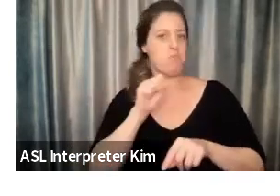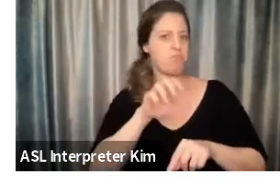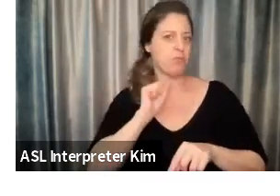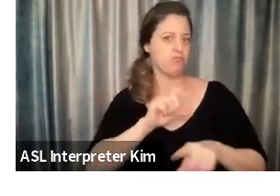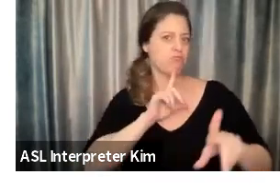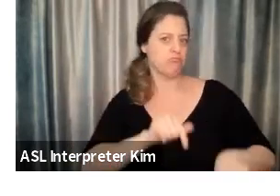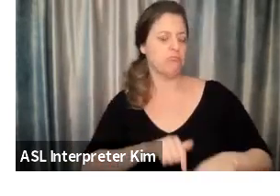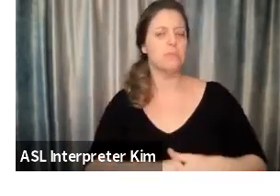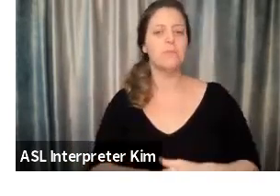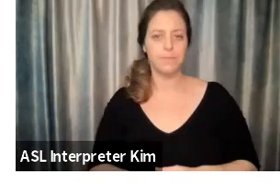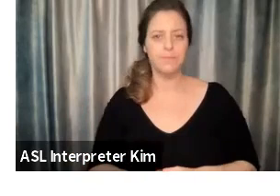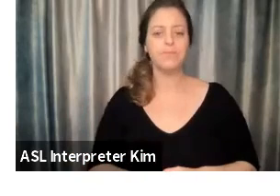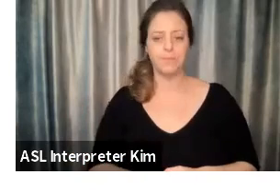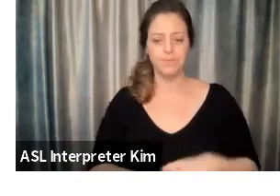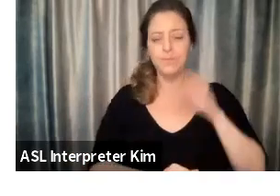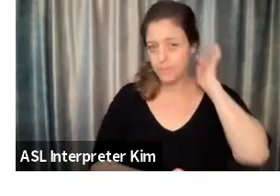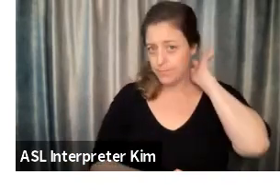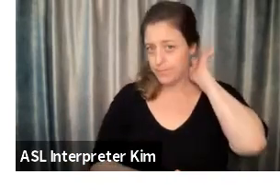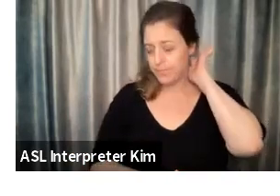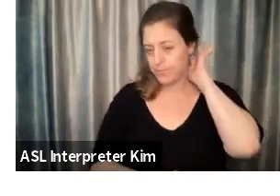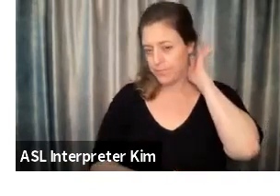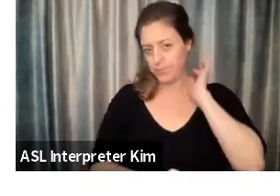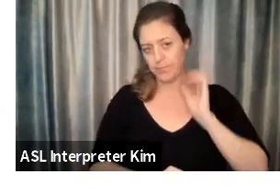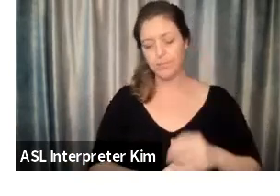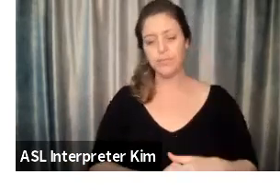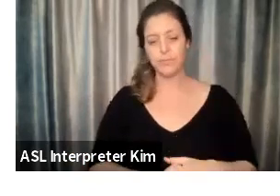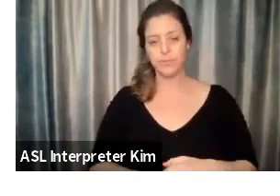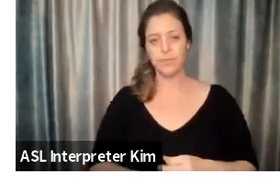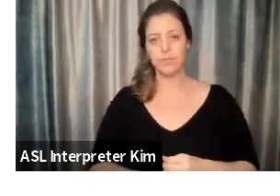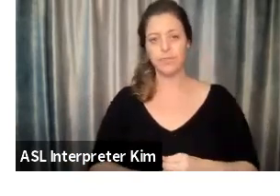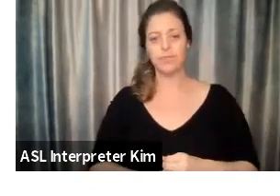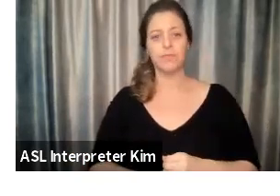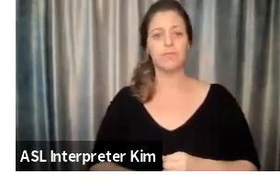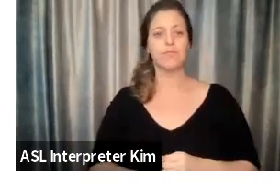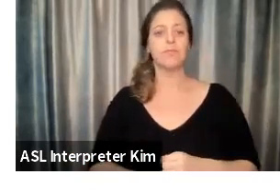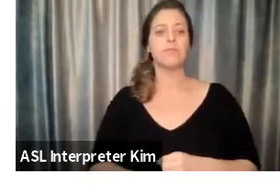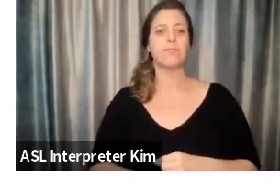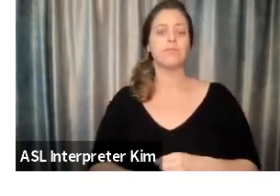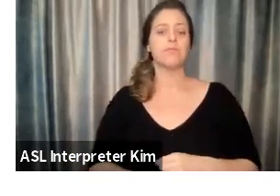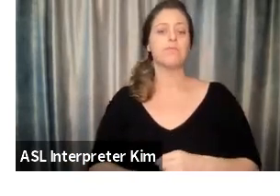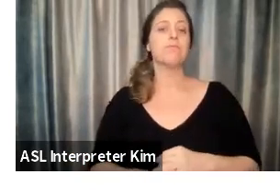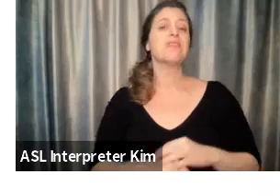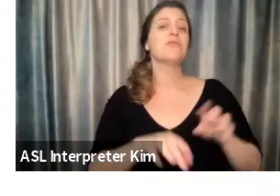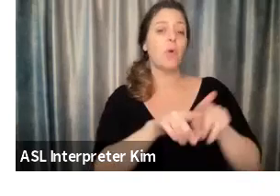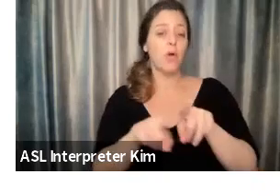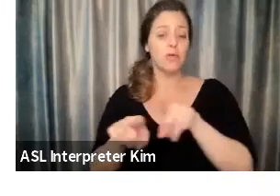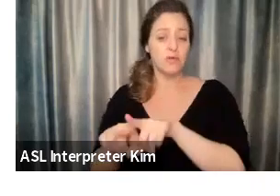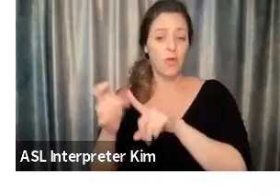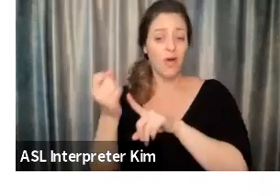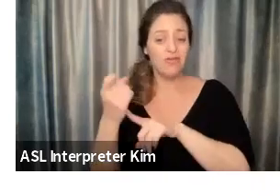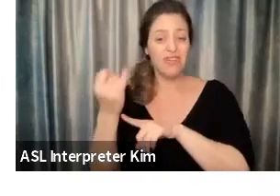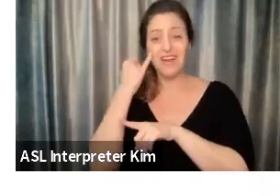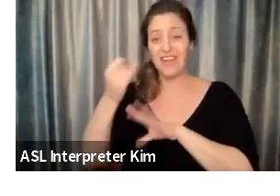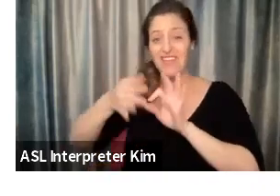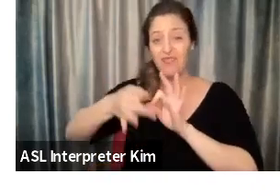presenters, our Student Services Department staff. As you log in, there will be interpretation in two